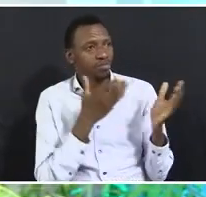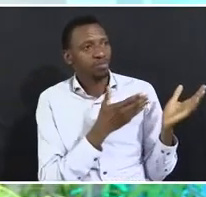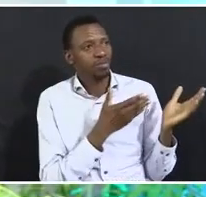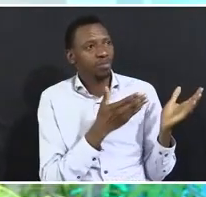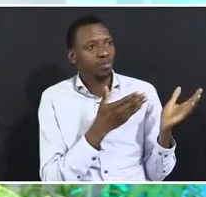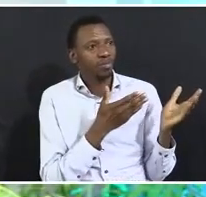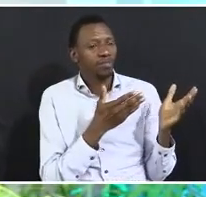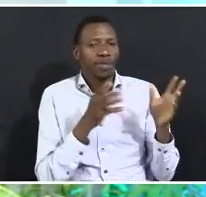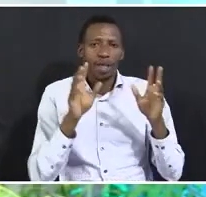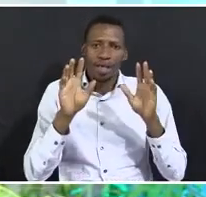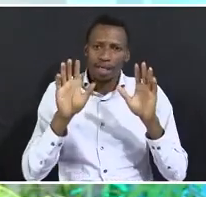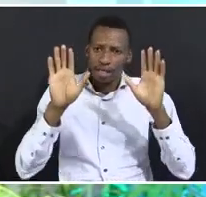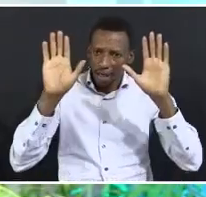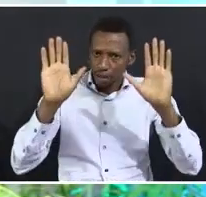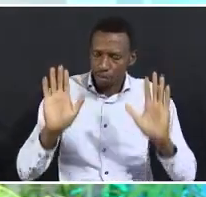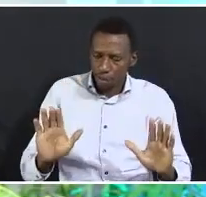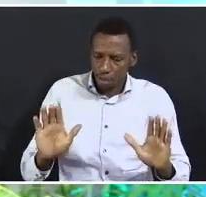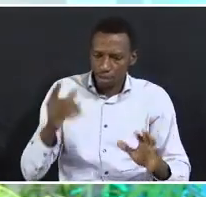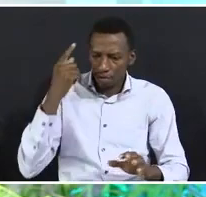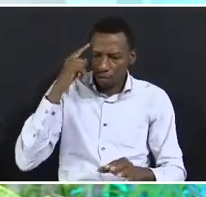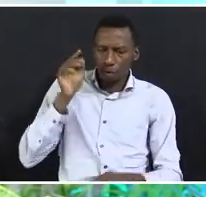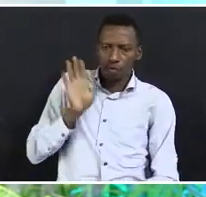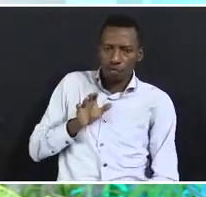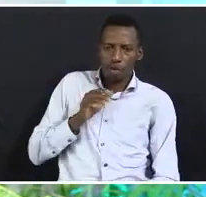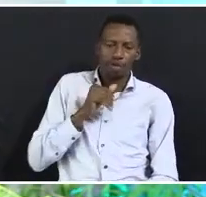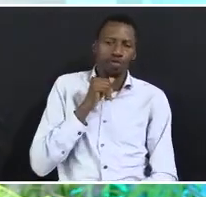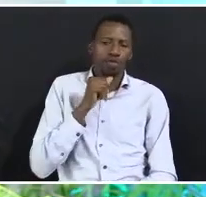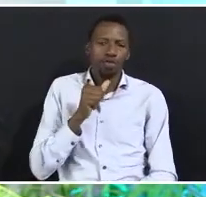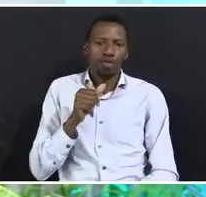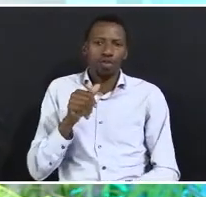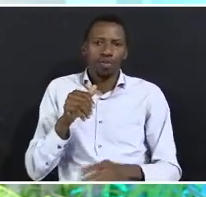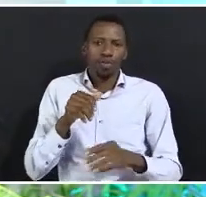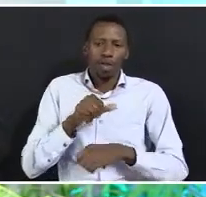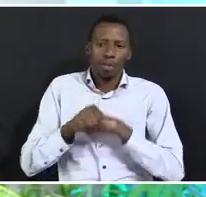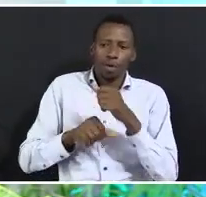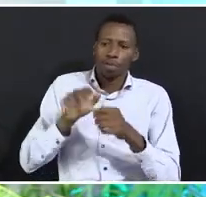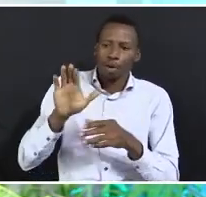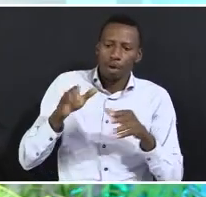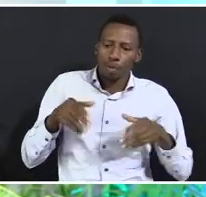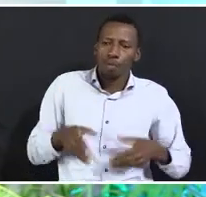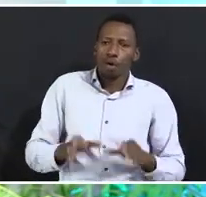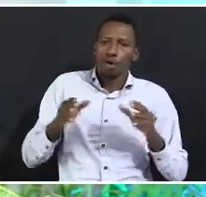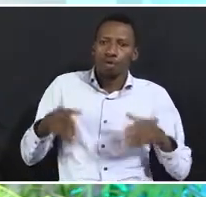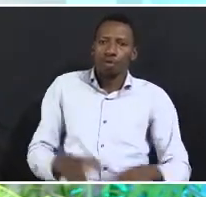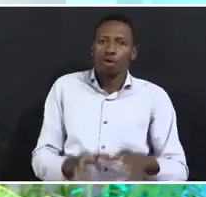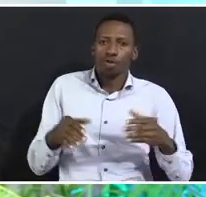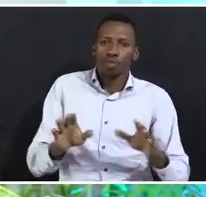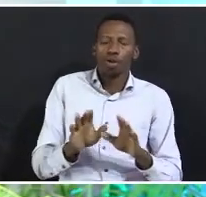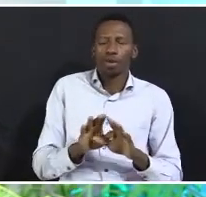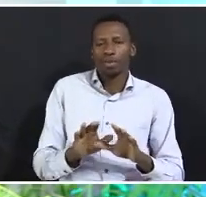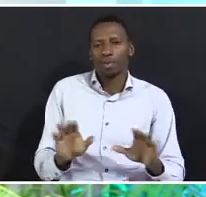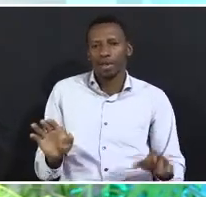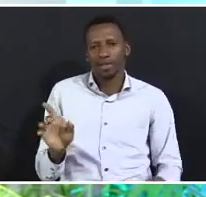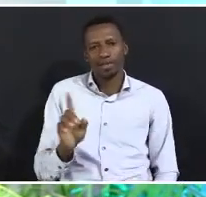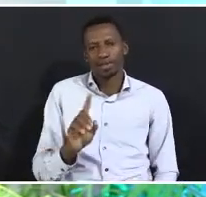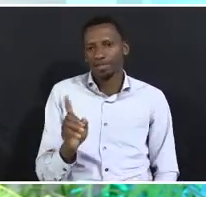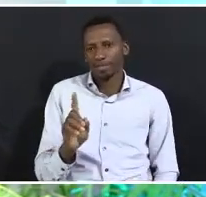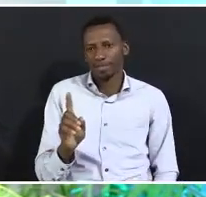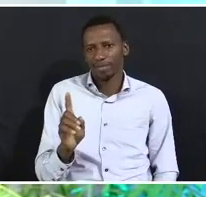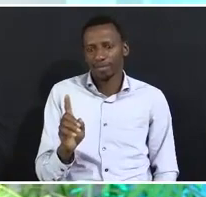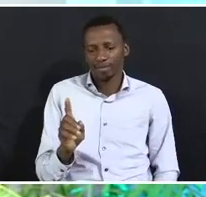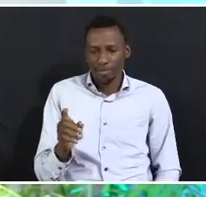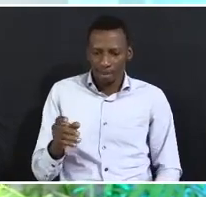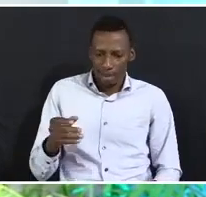The value of a woman is not in our producing children. The value of a woman is not